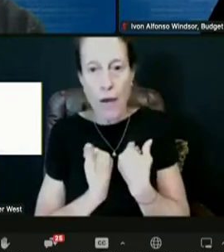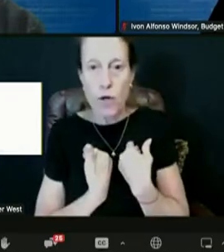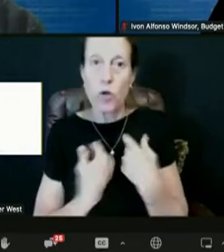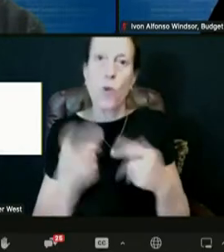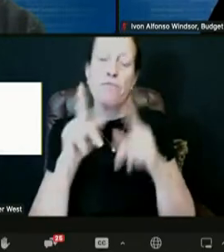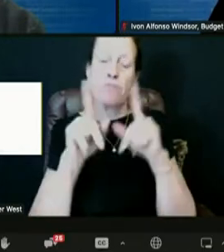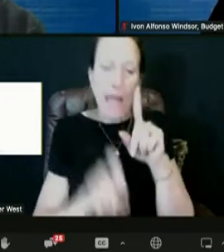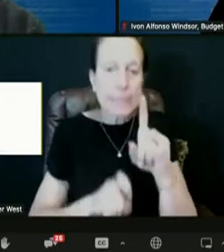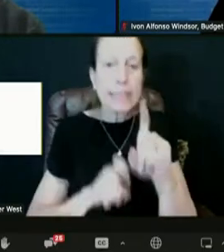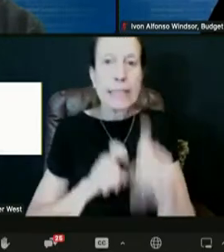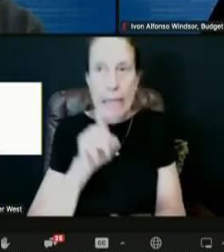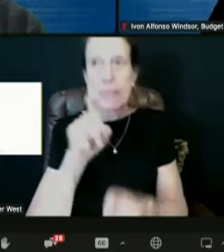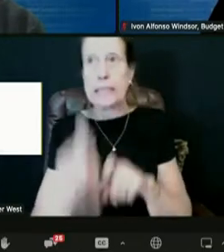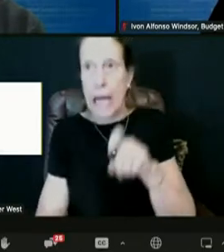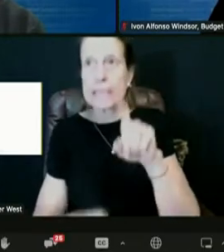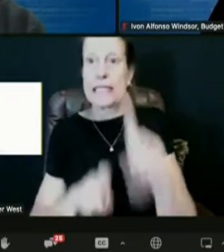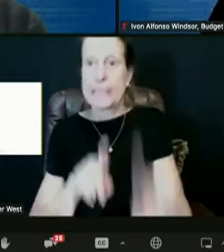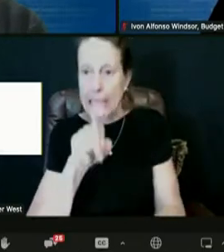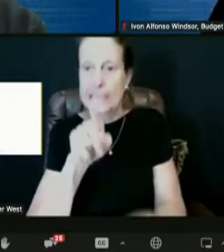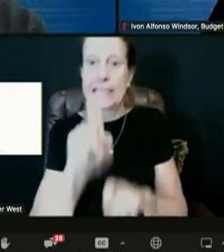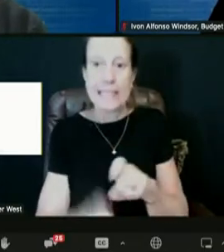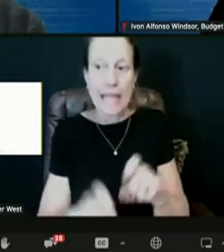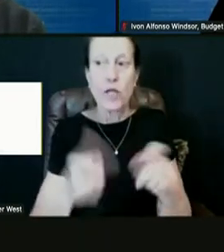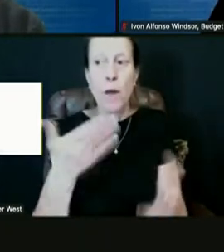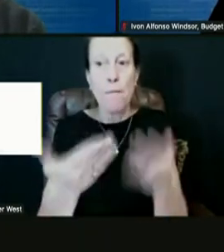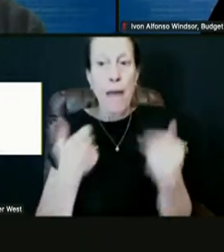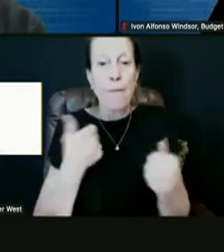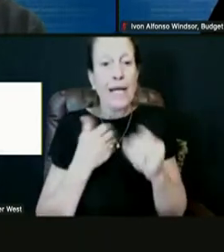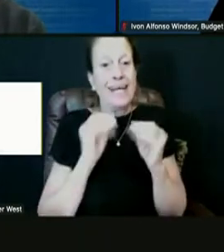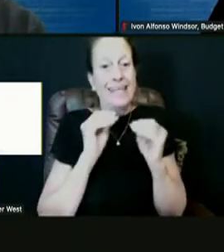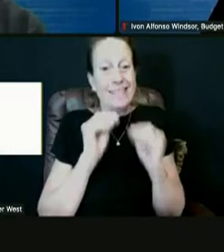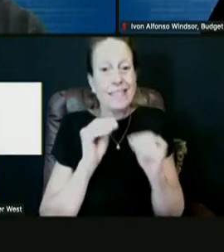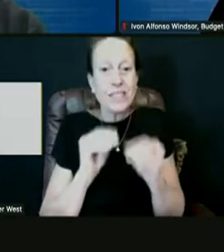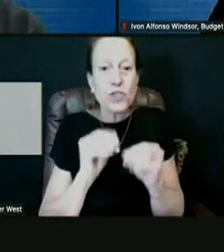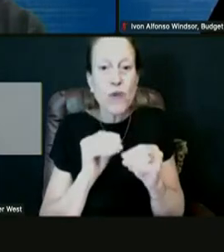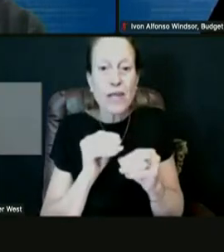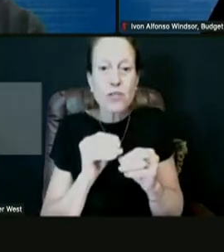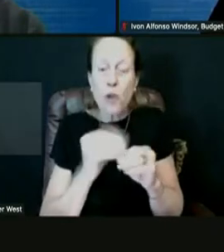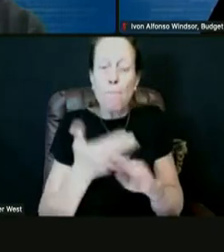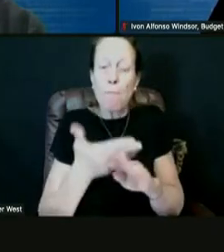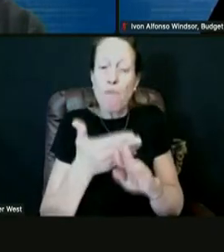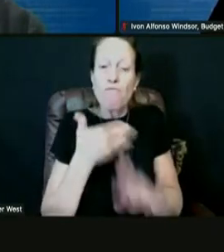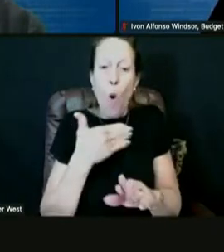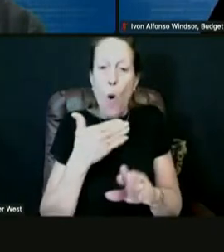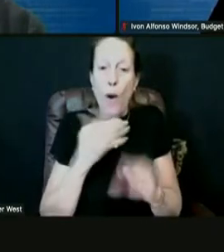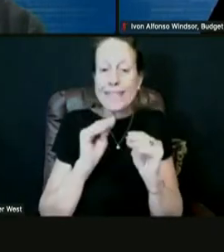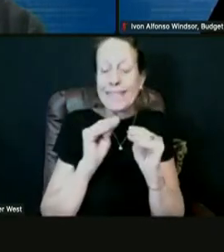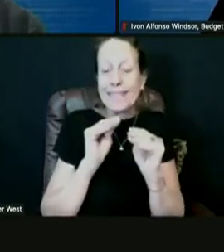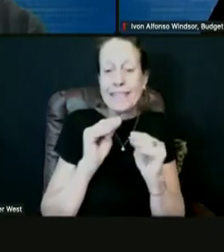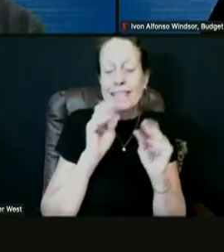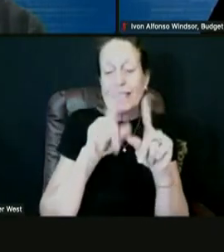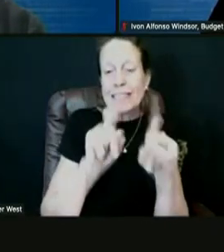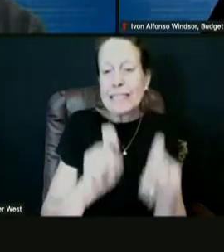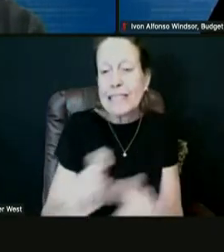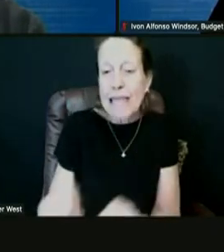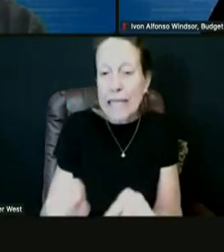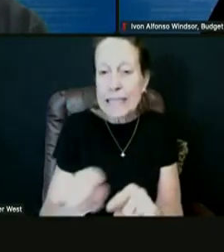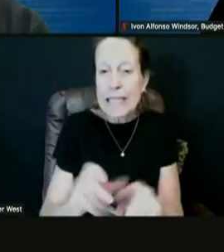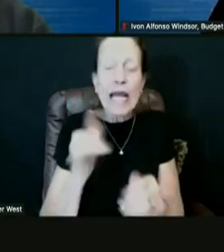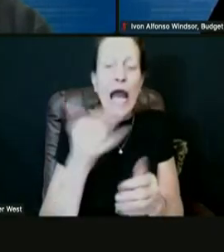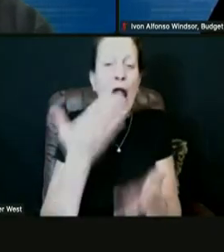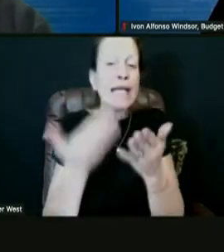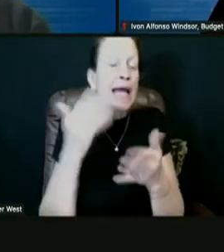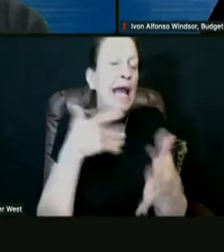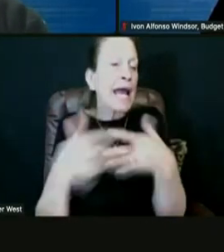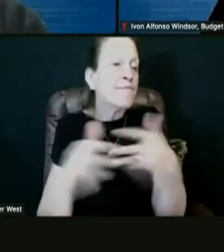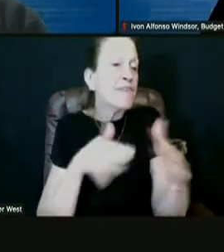of instruction prior to testing, even if it's virtual? Thank you, Ms. Bo, for that. I'm happy to take